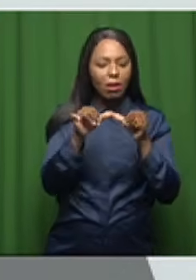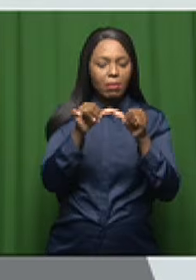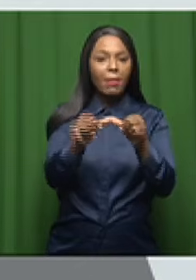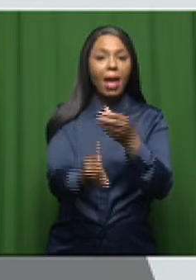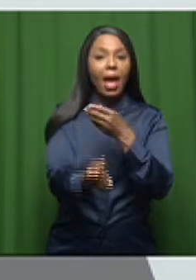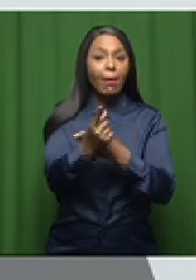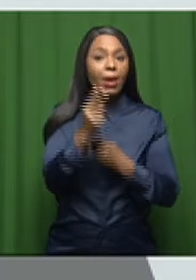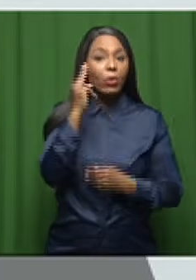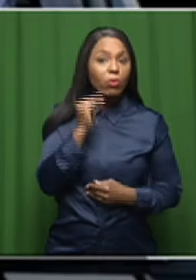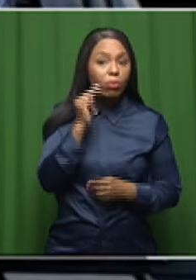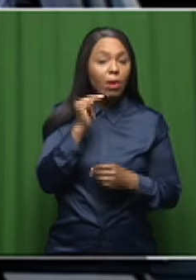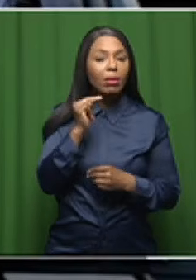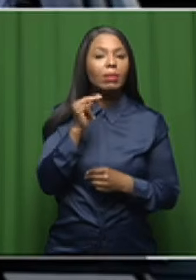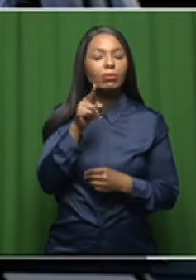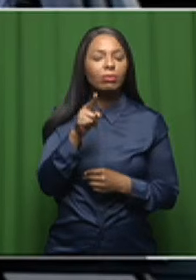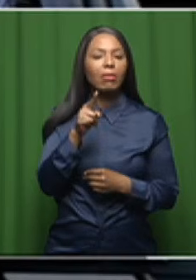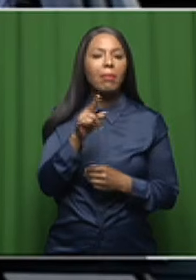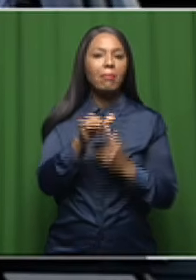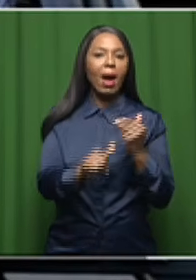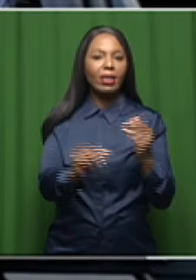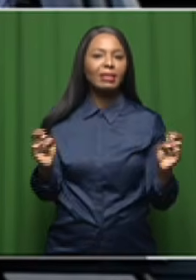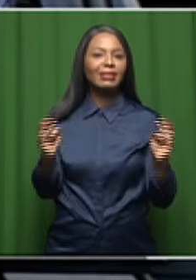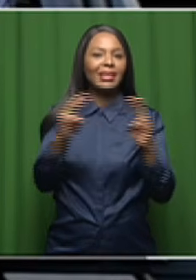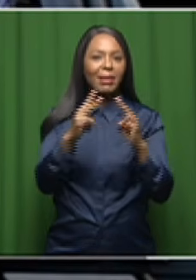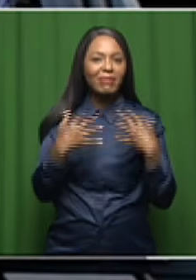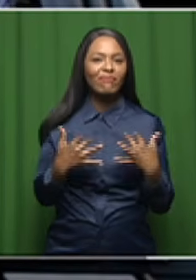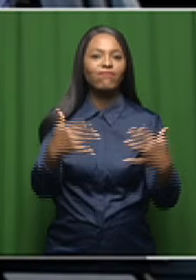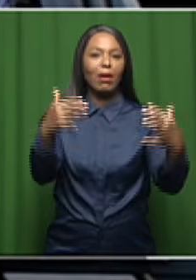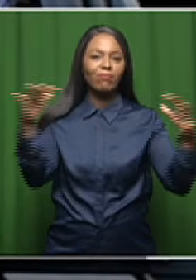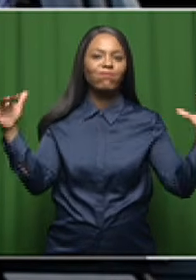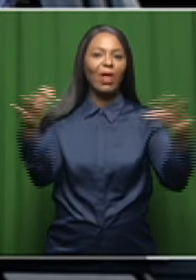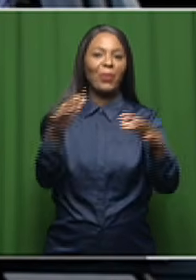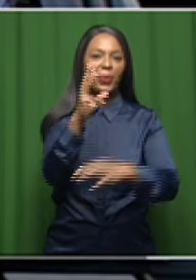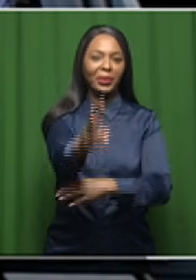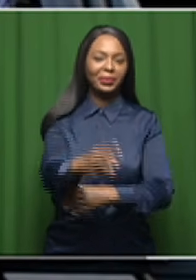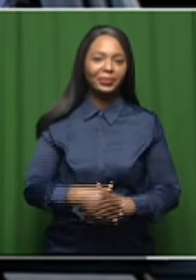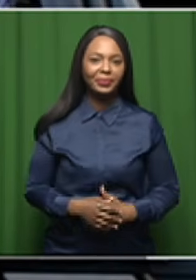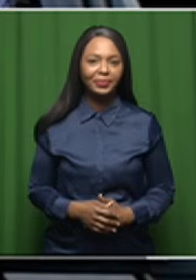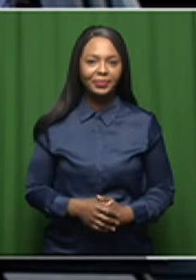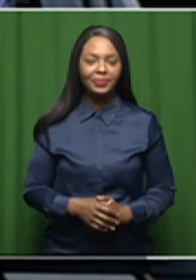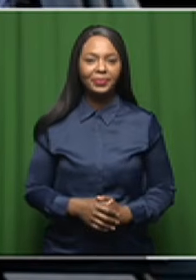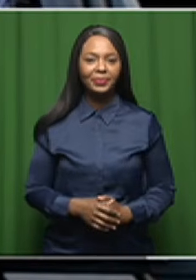November. Lerato Fekisi, SABC News, Gqeberha.